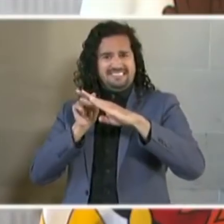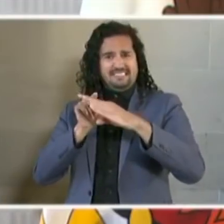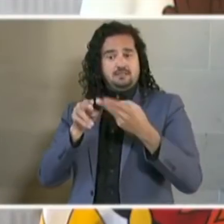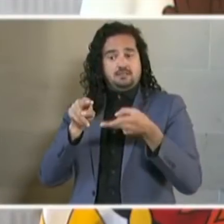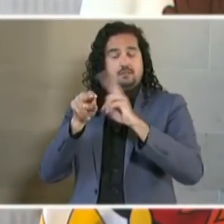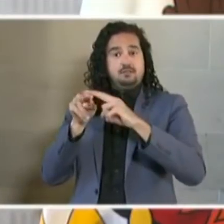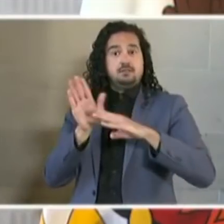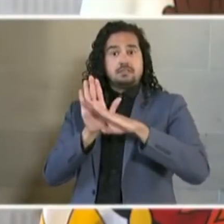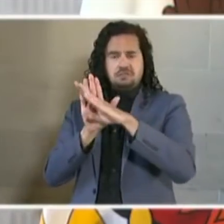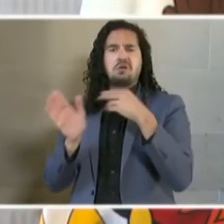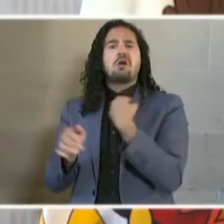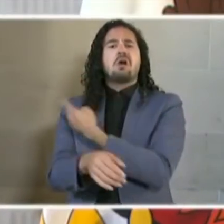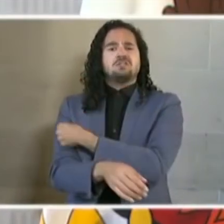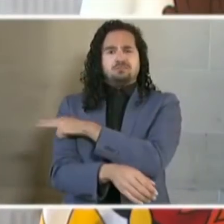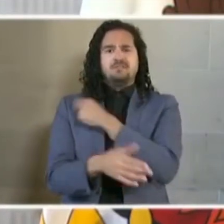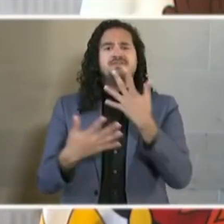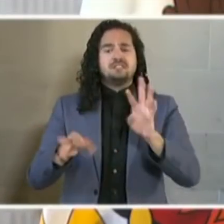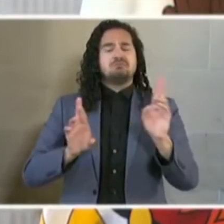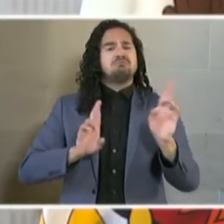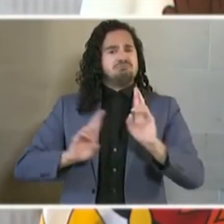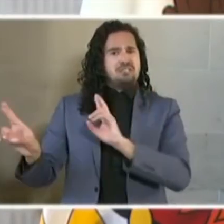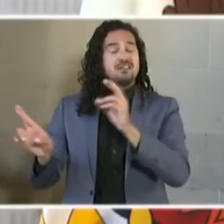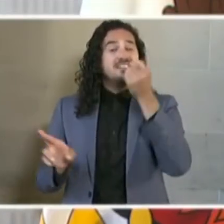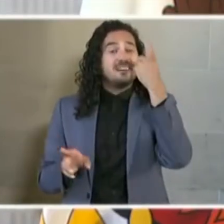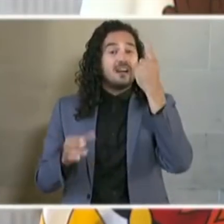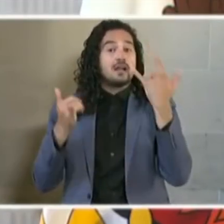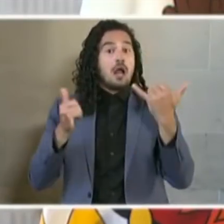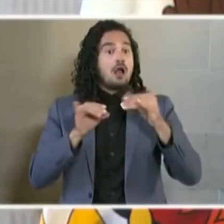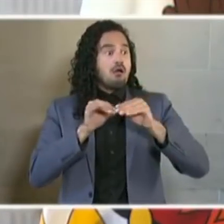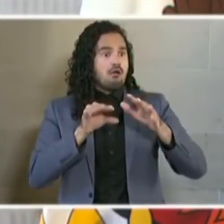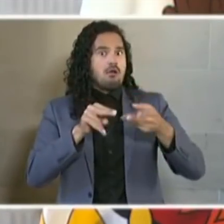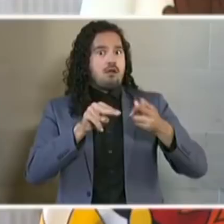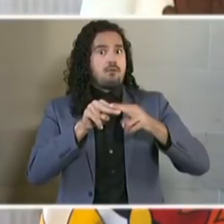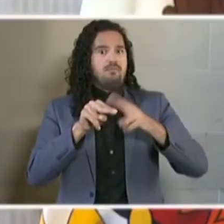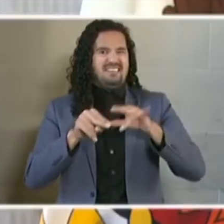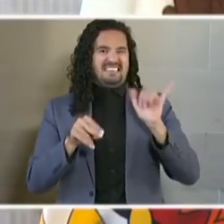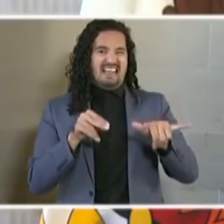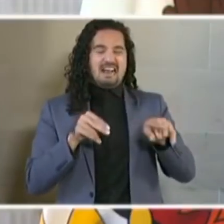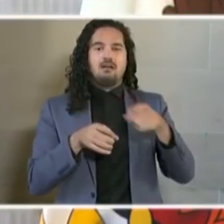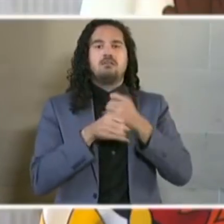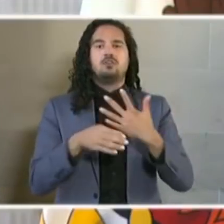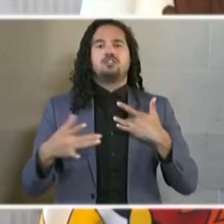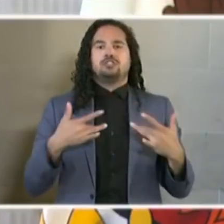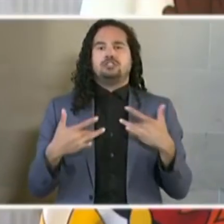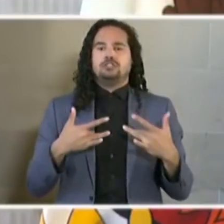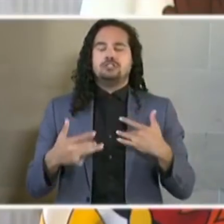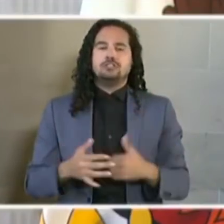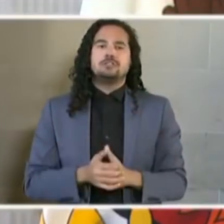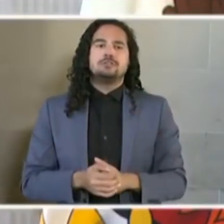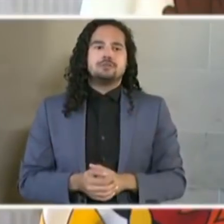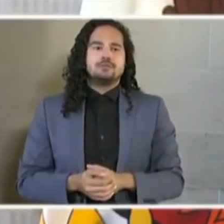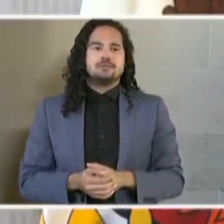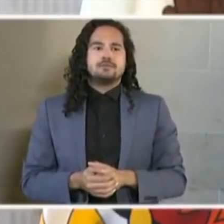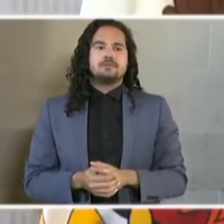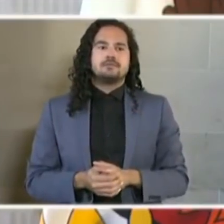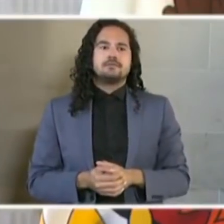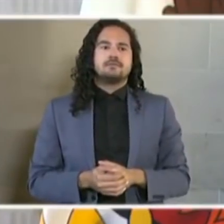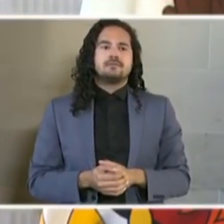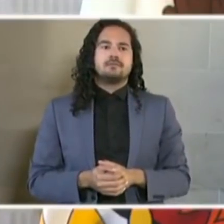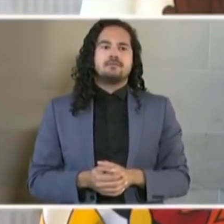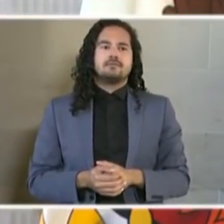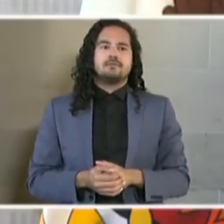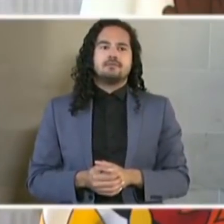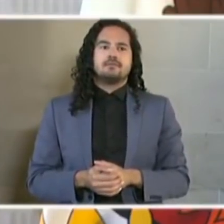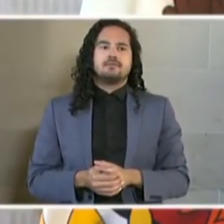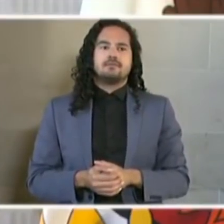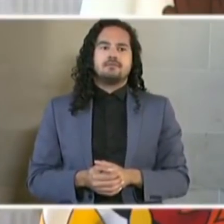As a result, we have a shift in our local key indicators in keeping the healthcare system